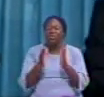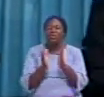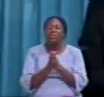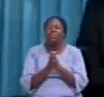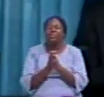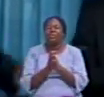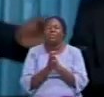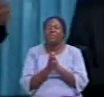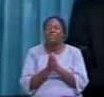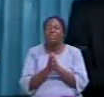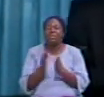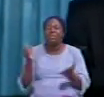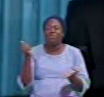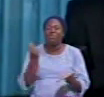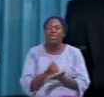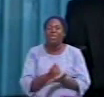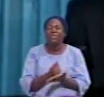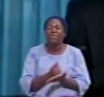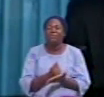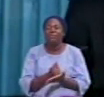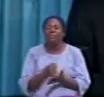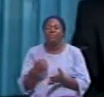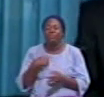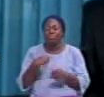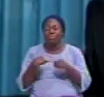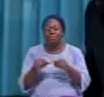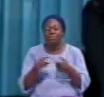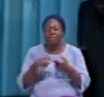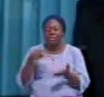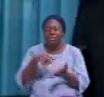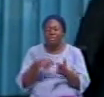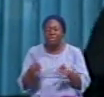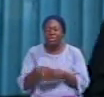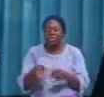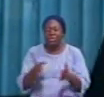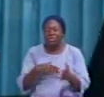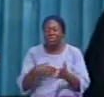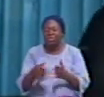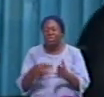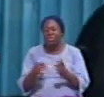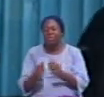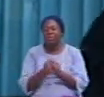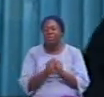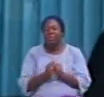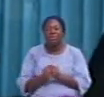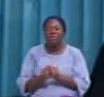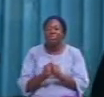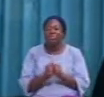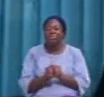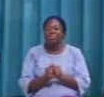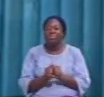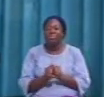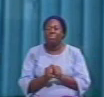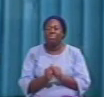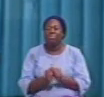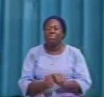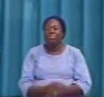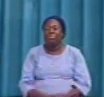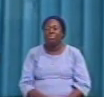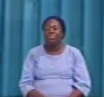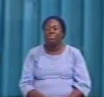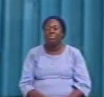pray. We remain standing as we sing together. We want to take our congregational song.